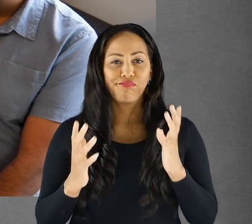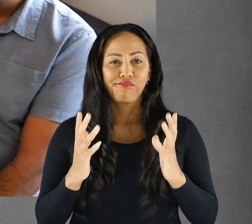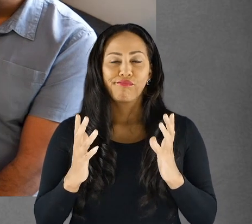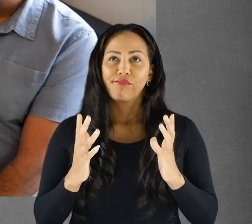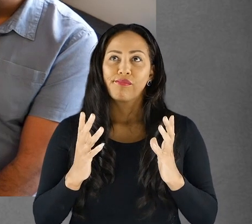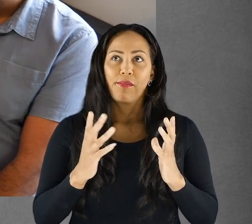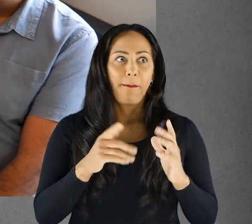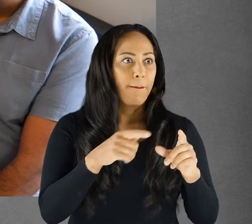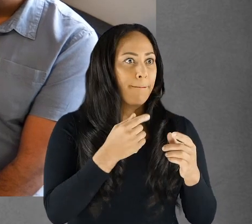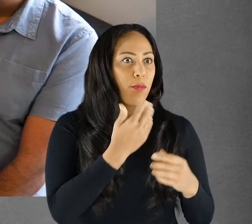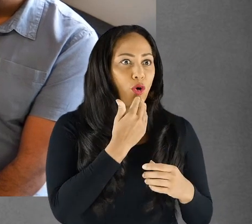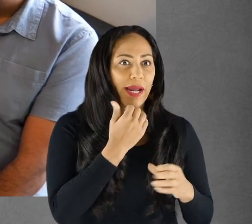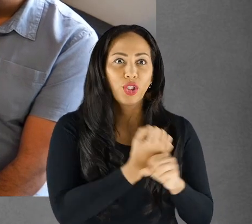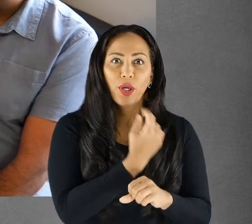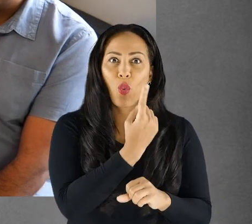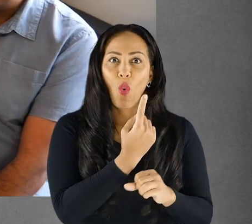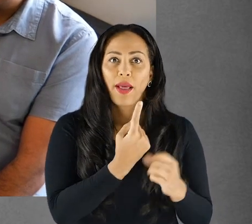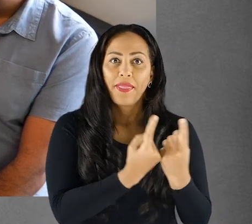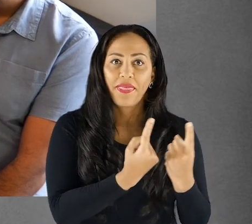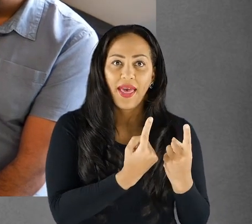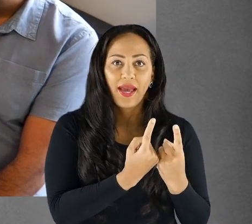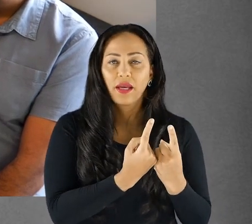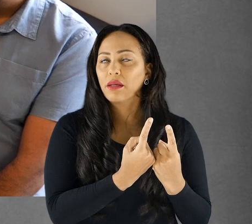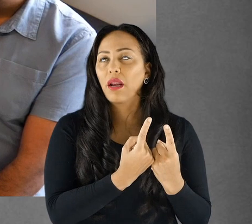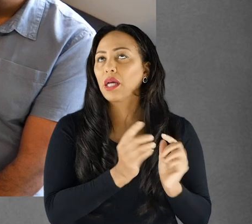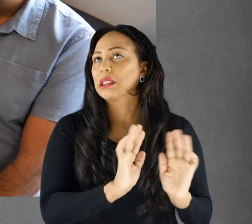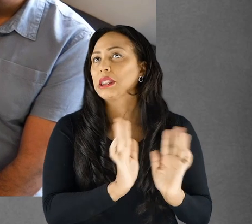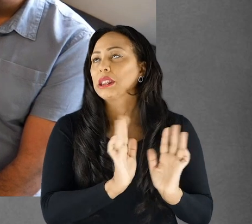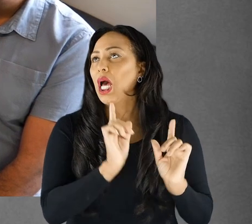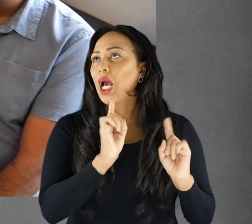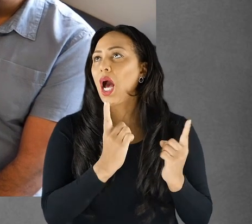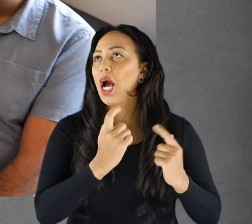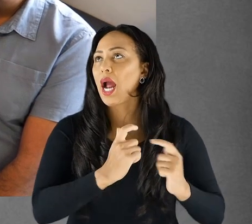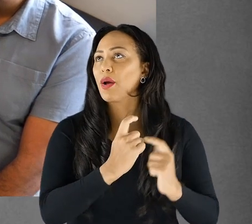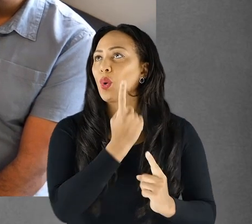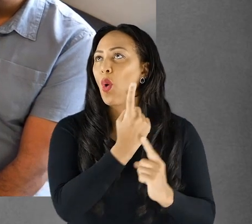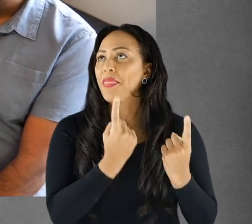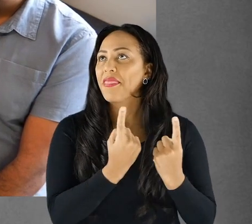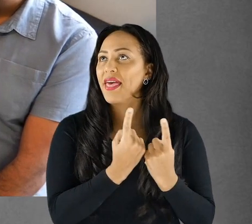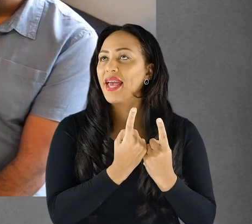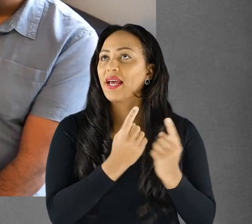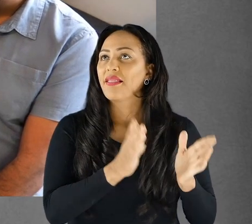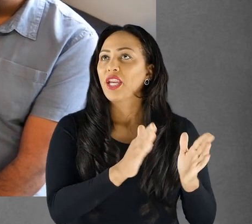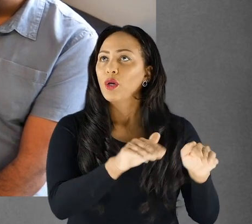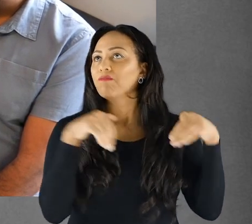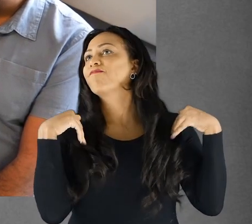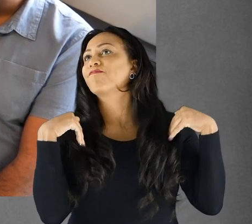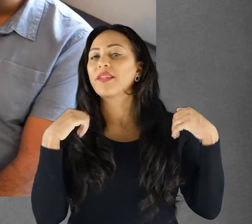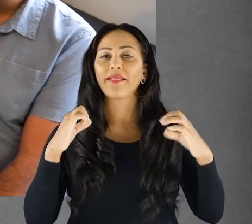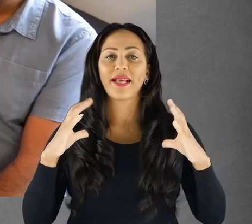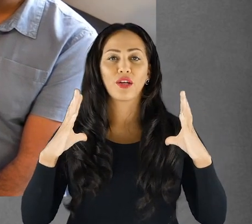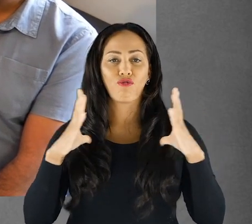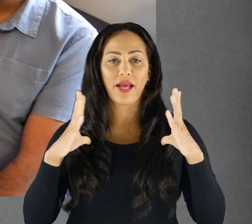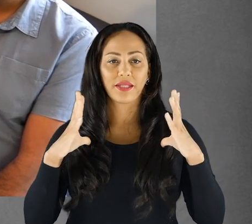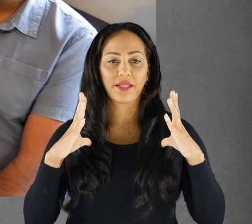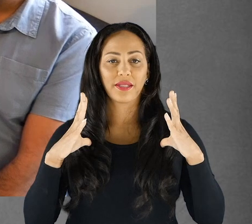be actually that kind of like, let's say it's boredom that comes in from doing one thing, and then it's like, I can't keep doing this one